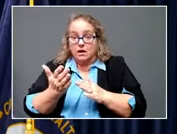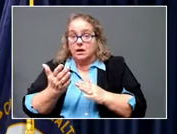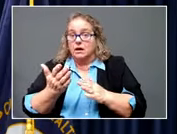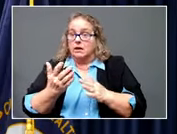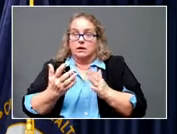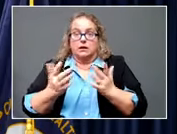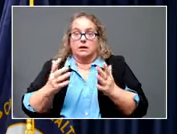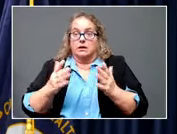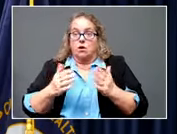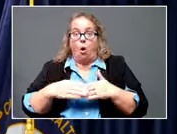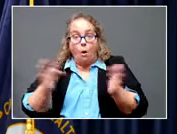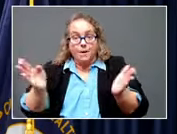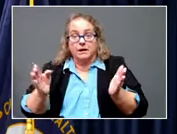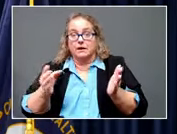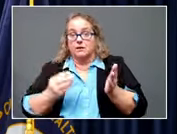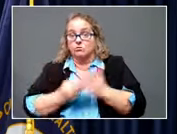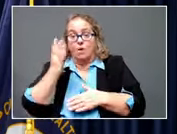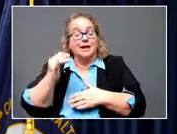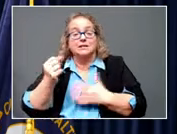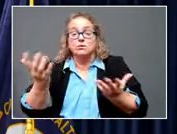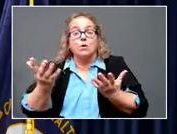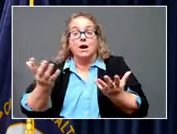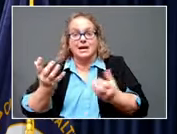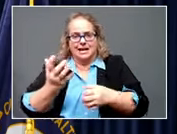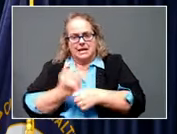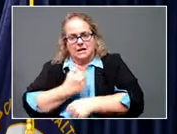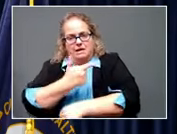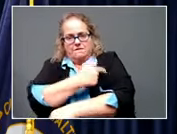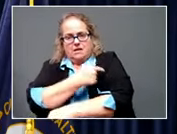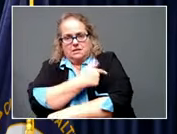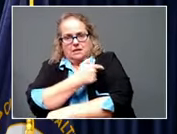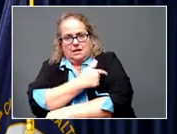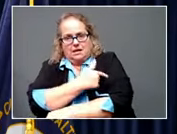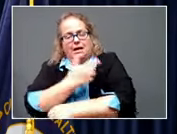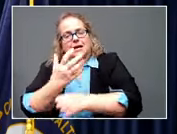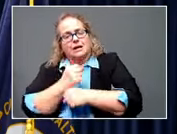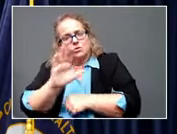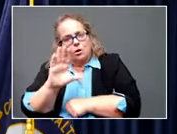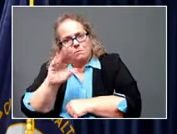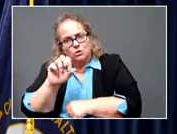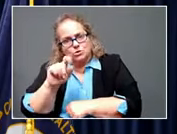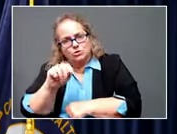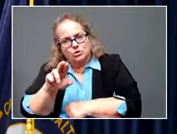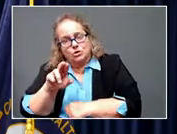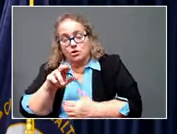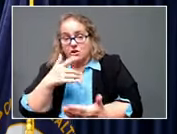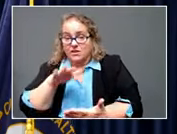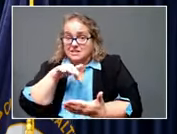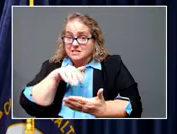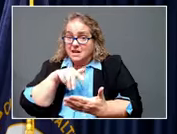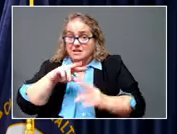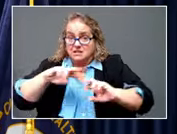open, is get vaccinated and get your booster. All the studies have shown that that holds up really, really well against